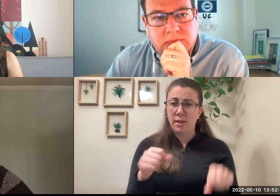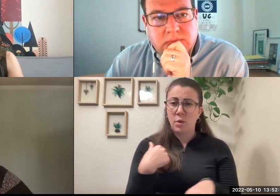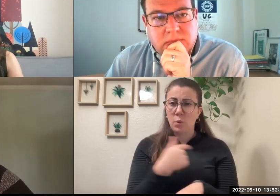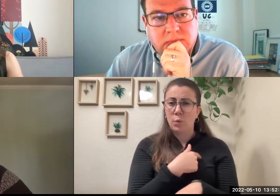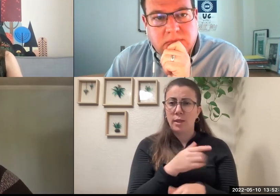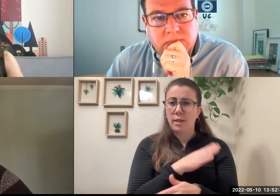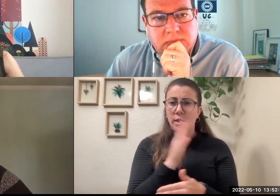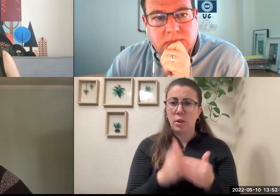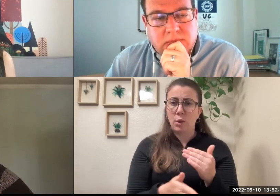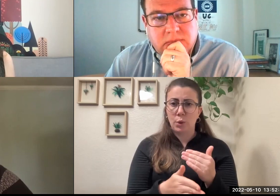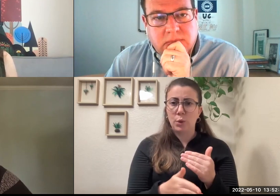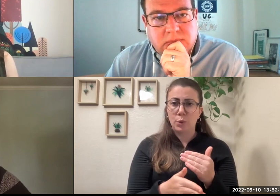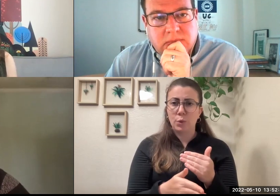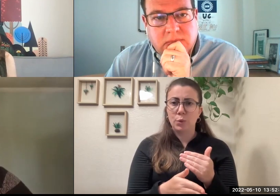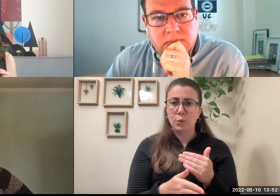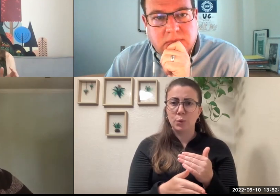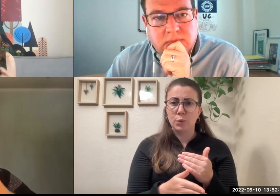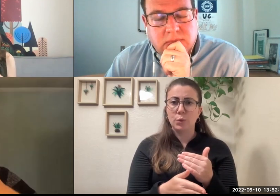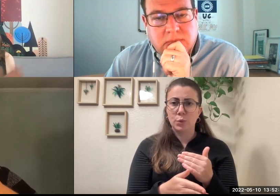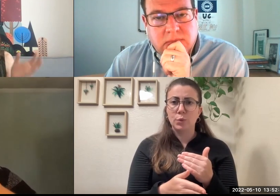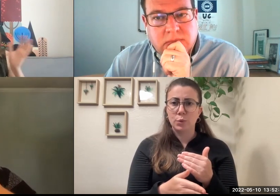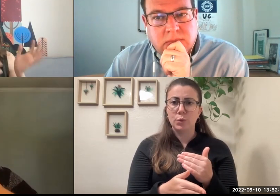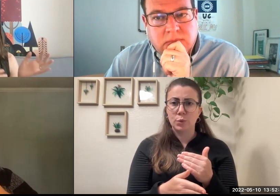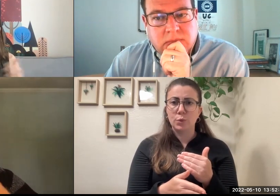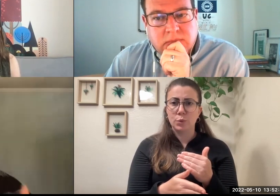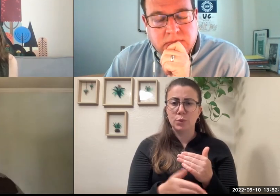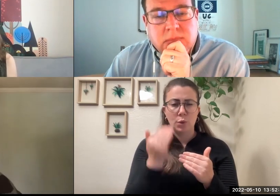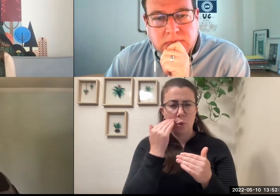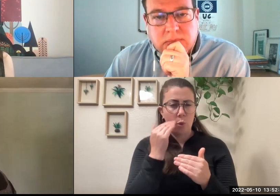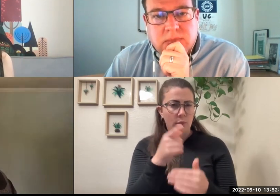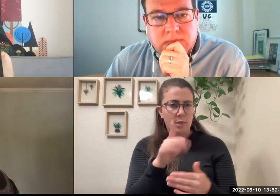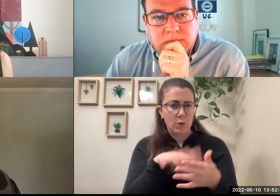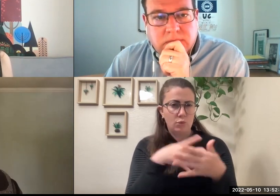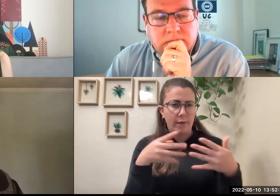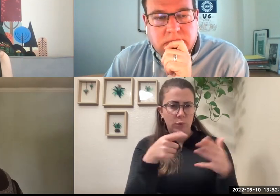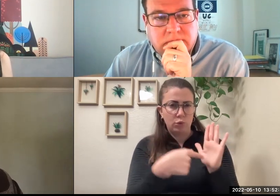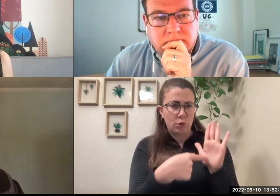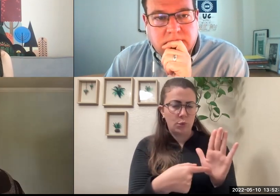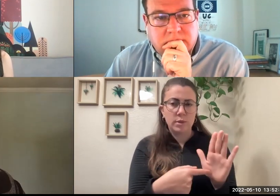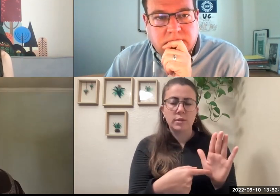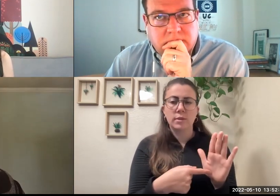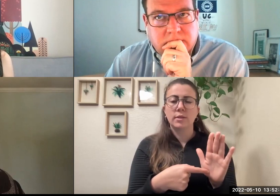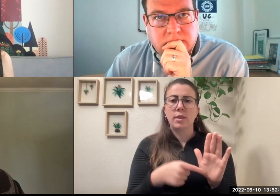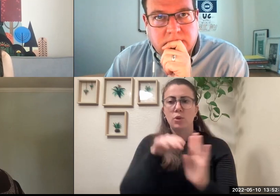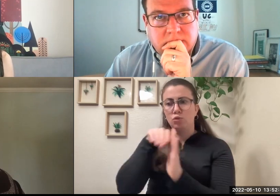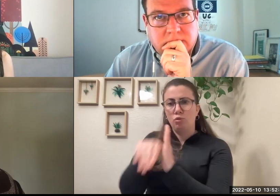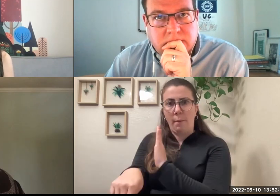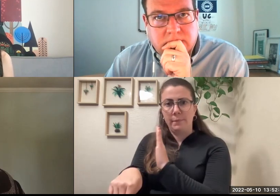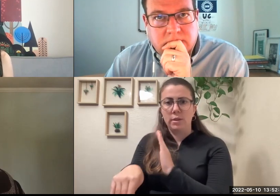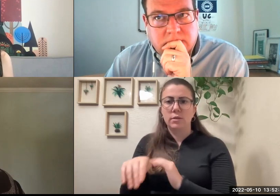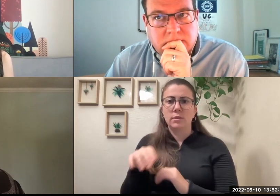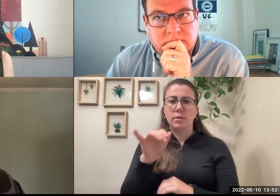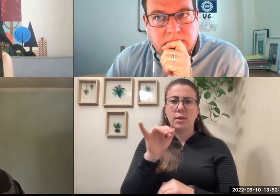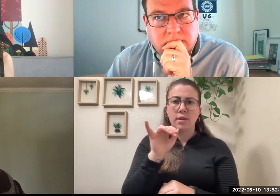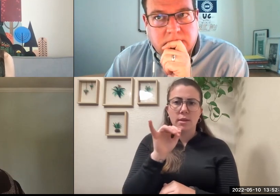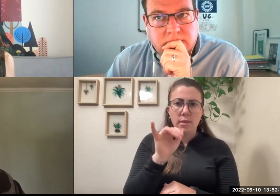union membership on the end of the graph, that last graph that you showed, is basically from moving of most of those unionized jobs